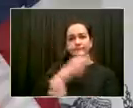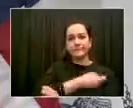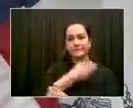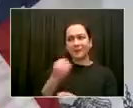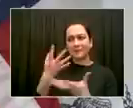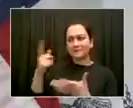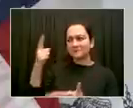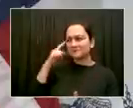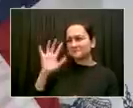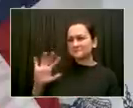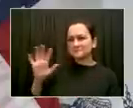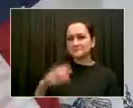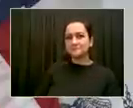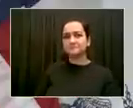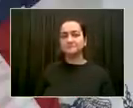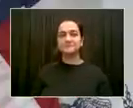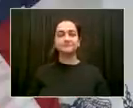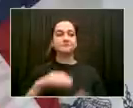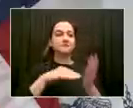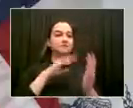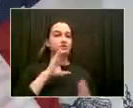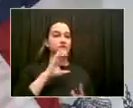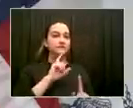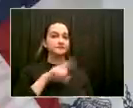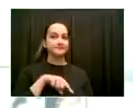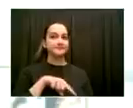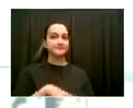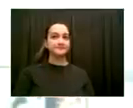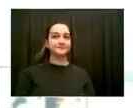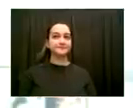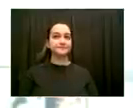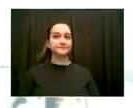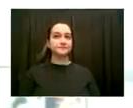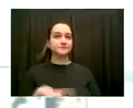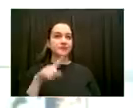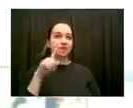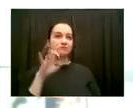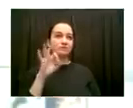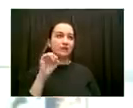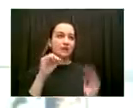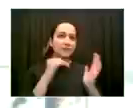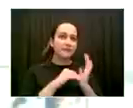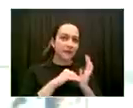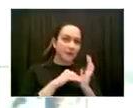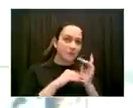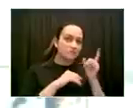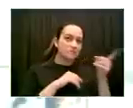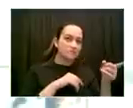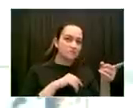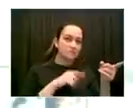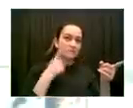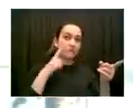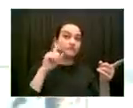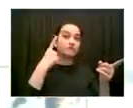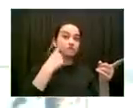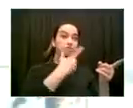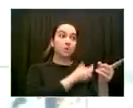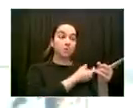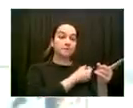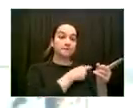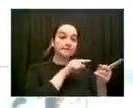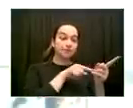Yes, sir. So that would be about 190,000 first doses of Pfizer and Moderna. And we expect